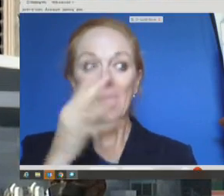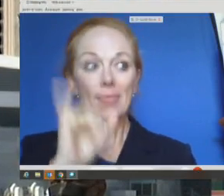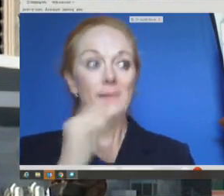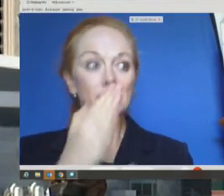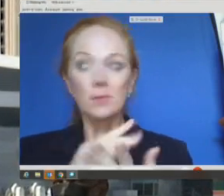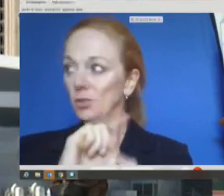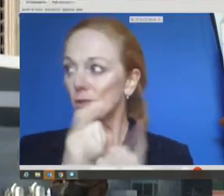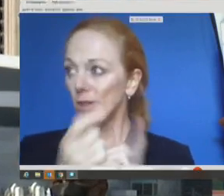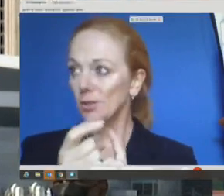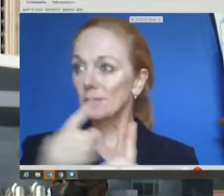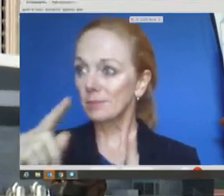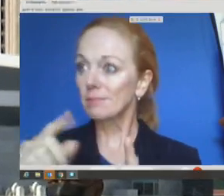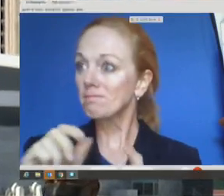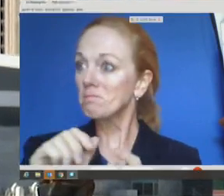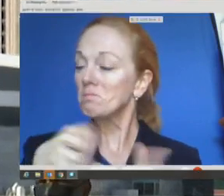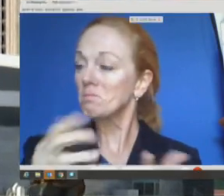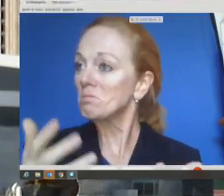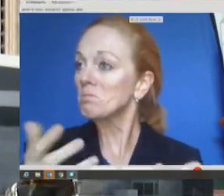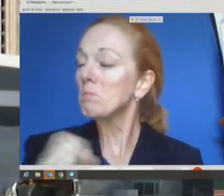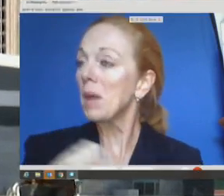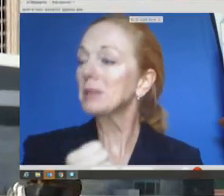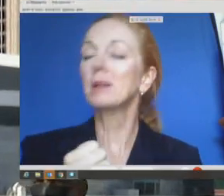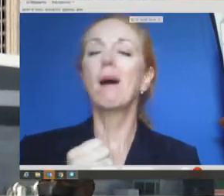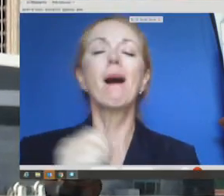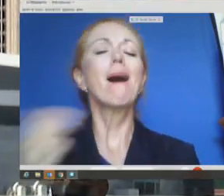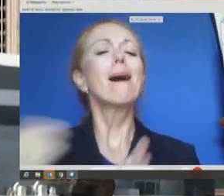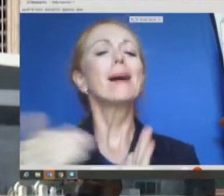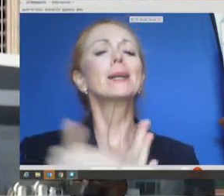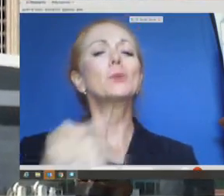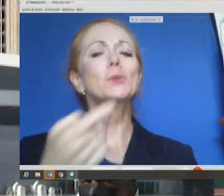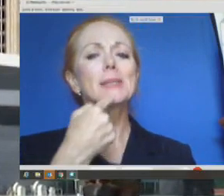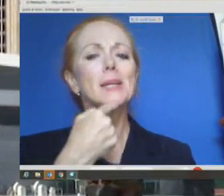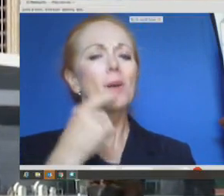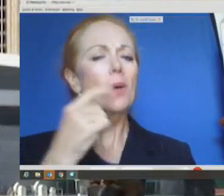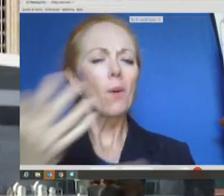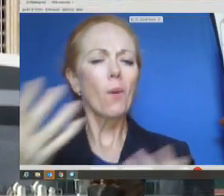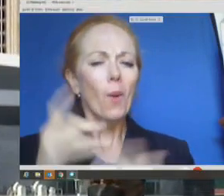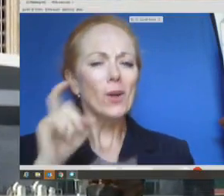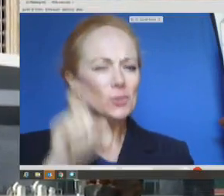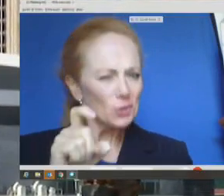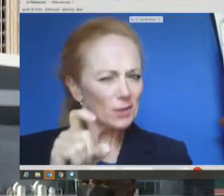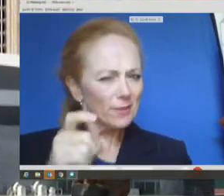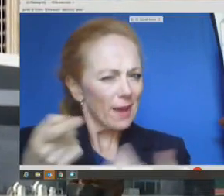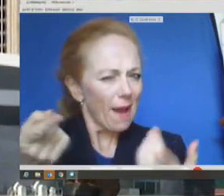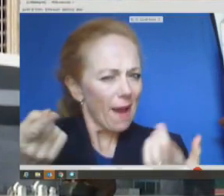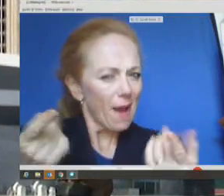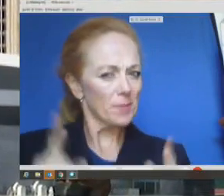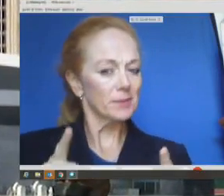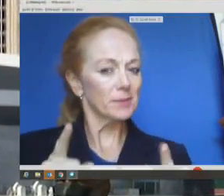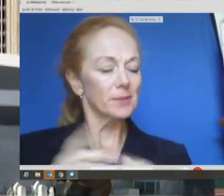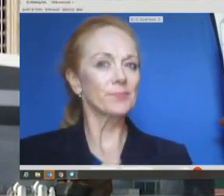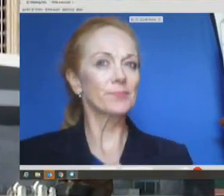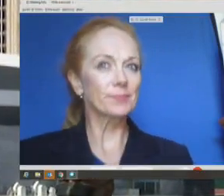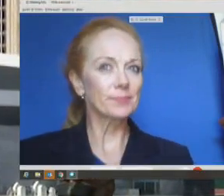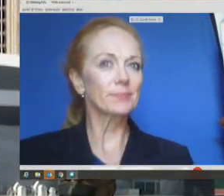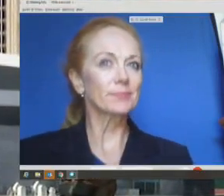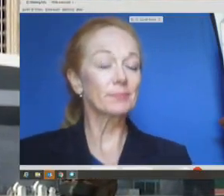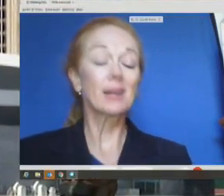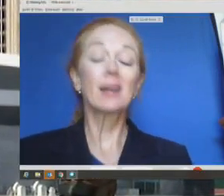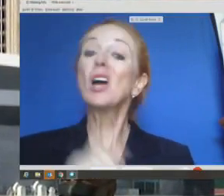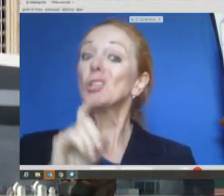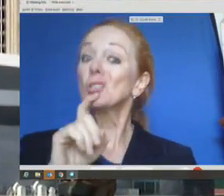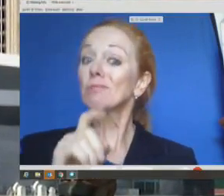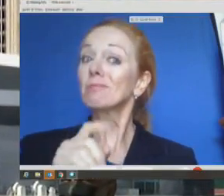there. Now, again, you mentioned what should have happened. As soon as they secured Mr. Easter in